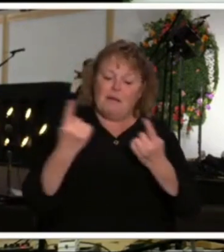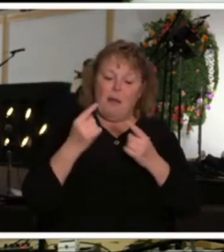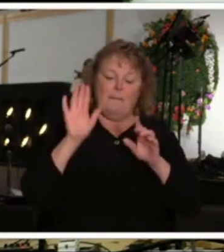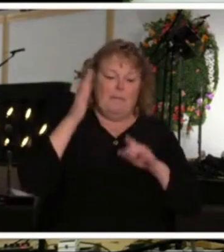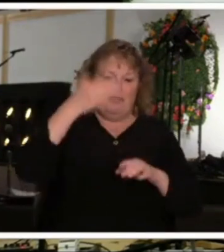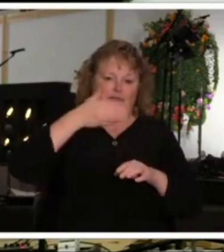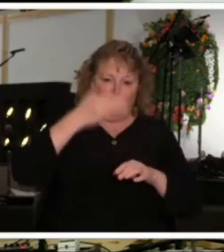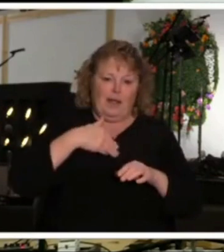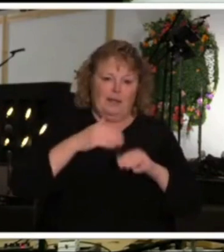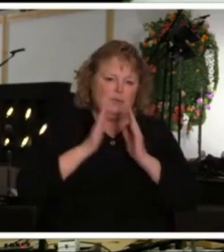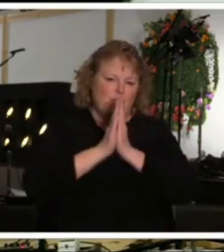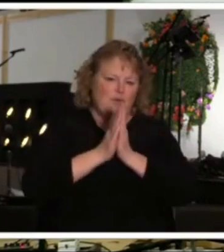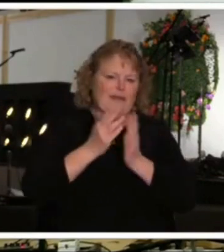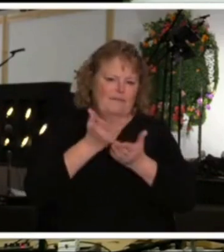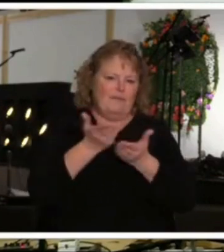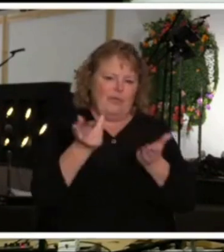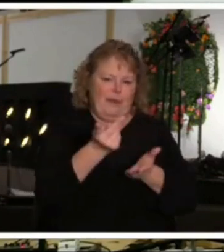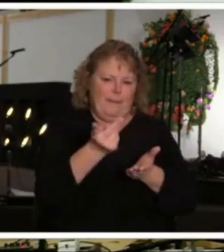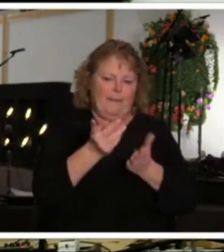front.